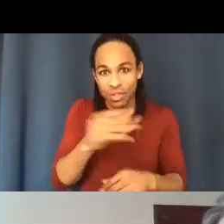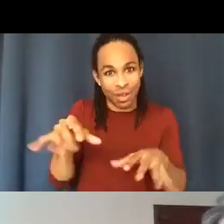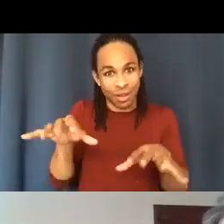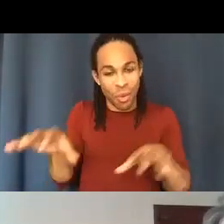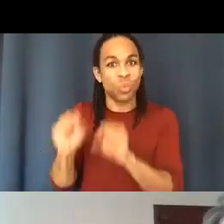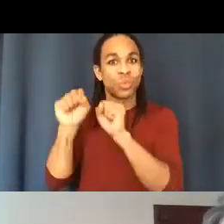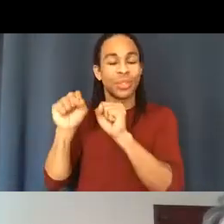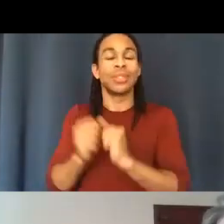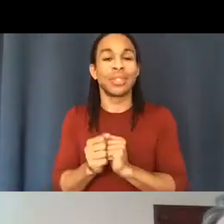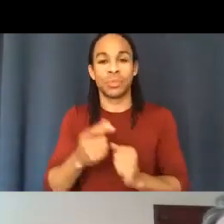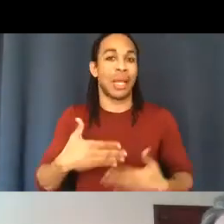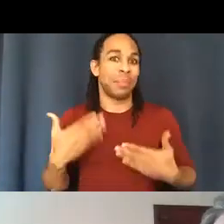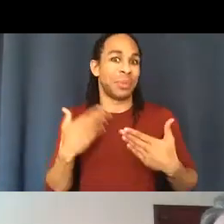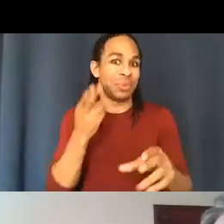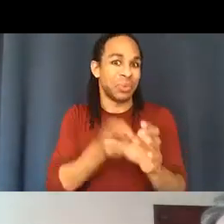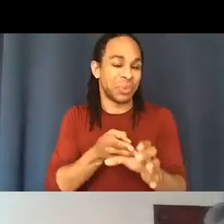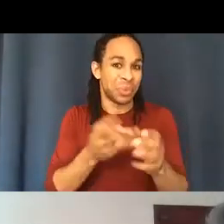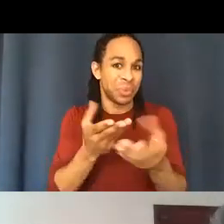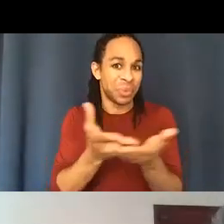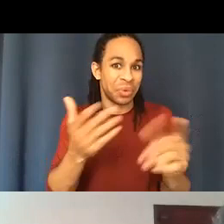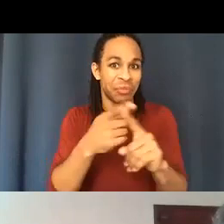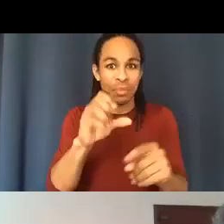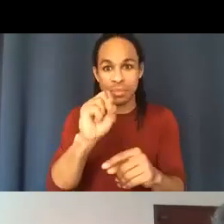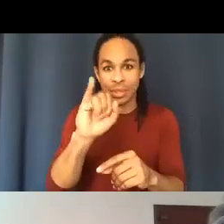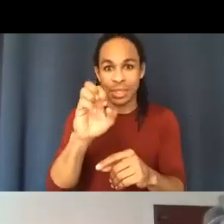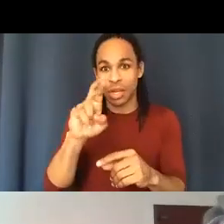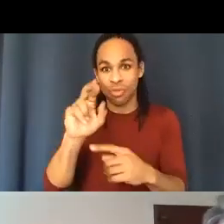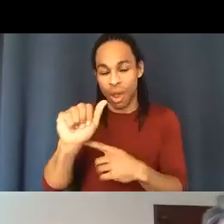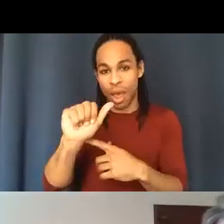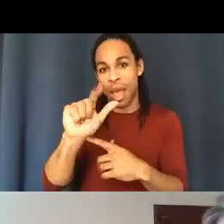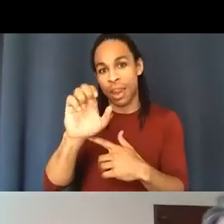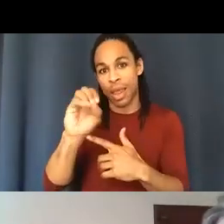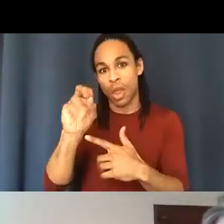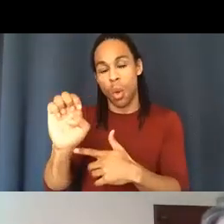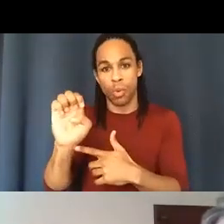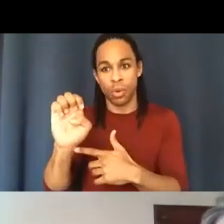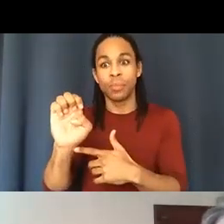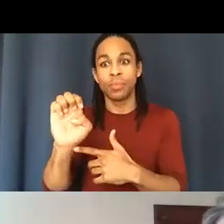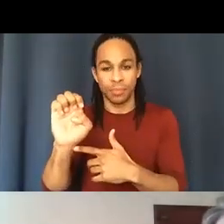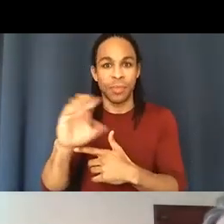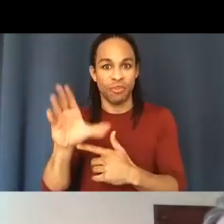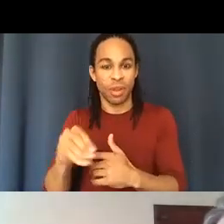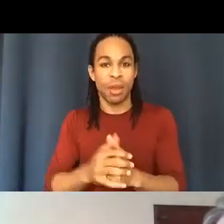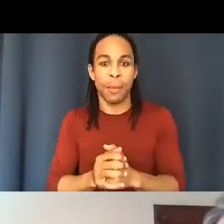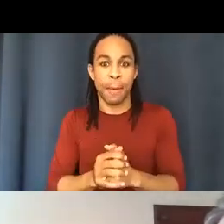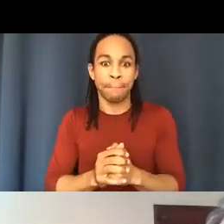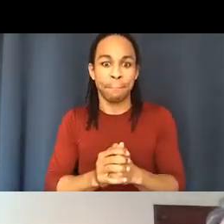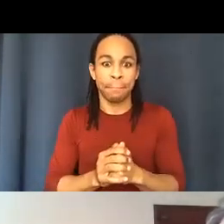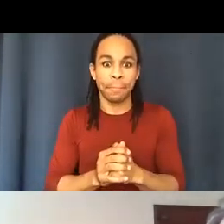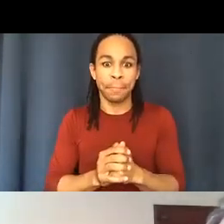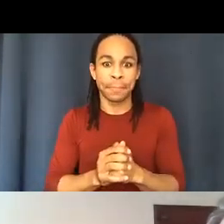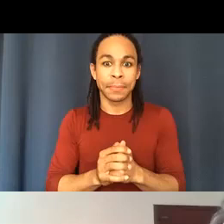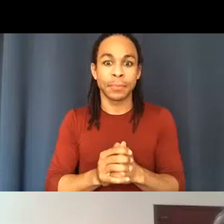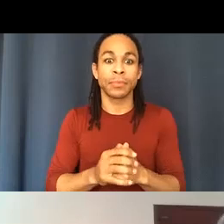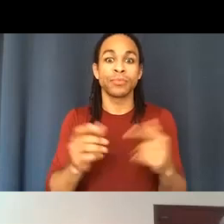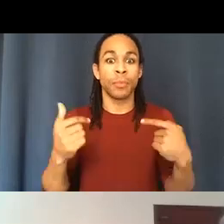joining everyone from Sierra Leone. My name is John Lasher. I'm the Executive Director of Partners in Health Sierra Leone,